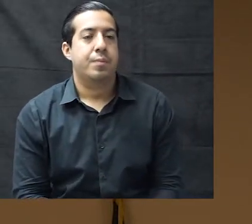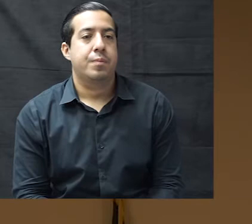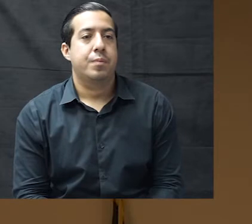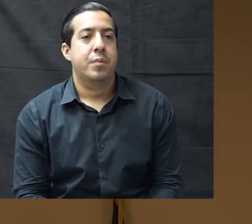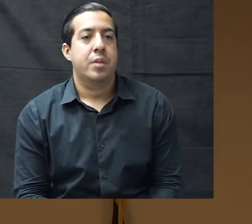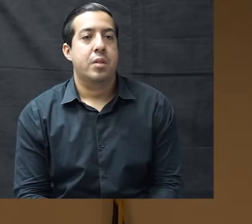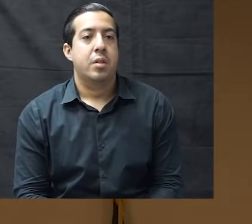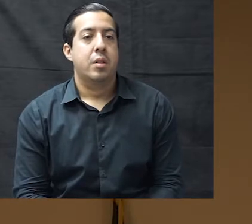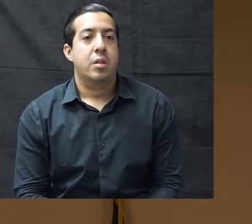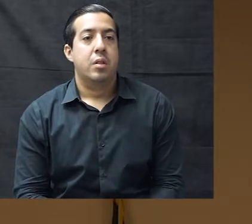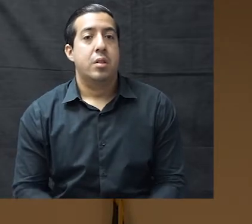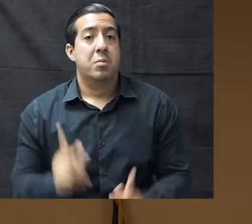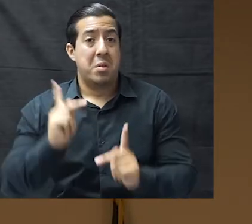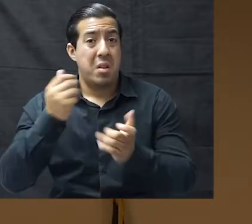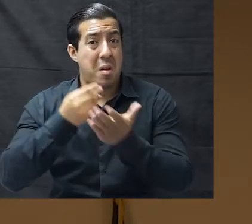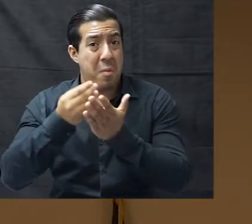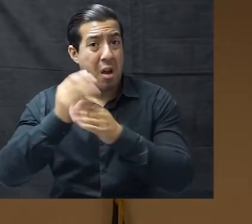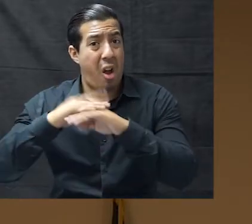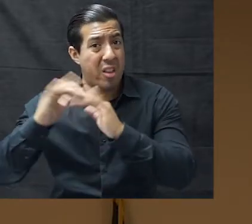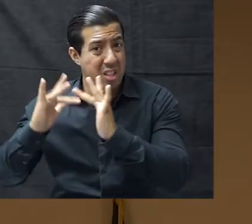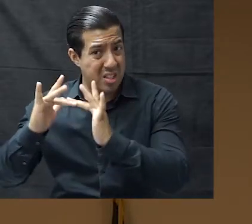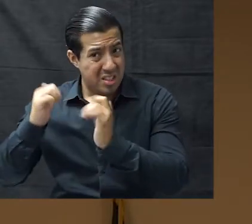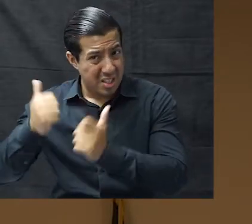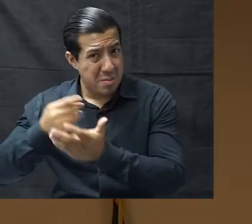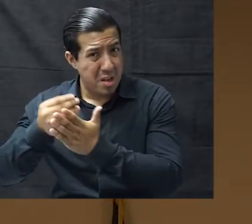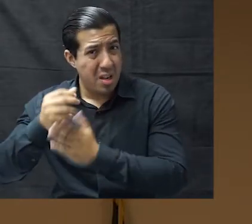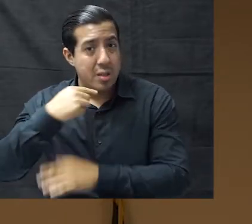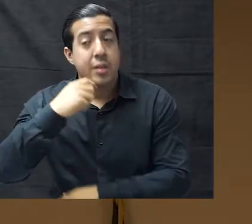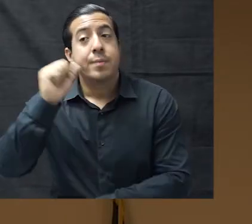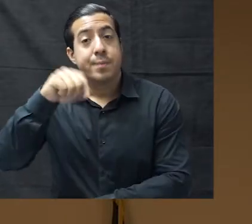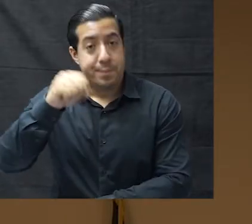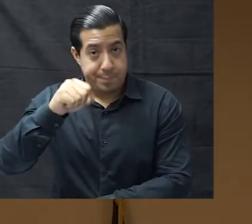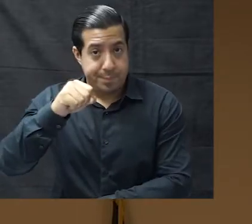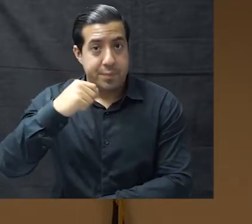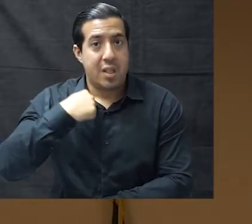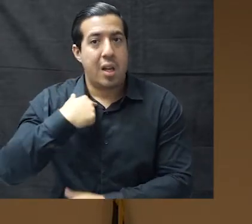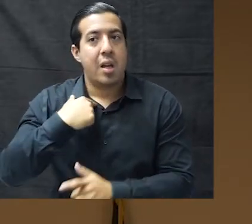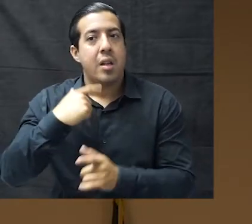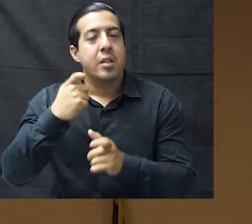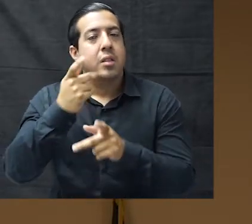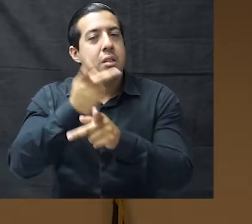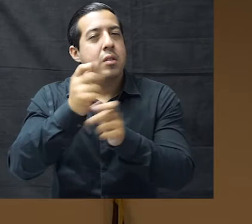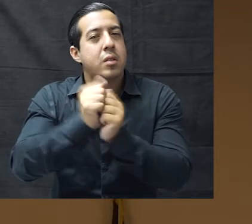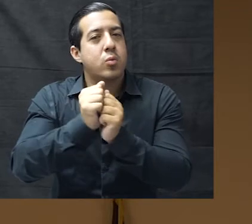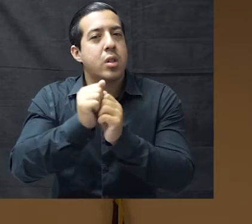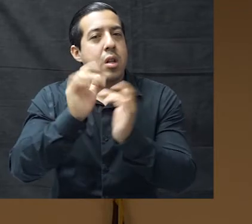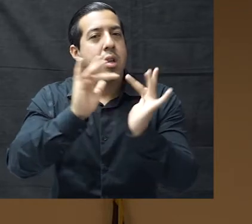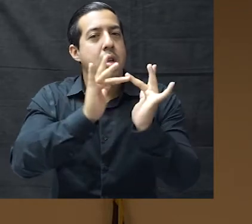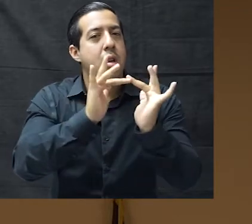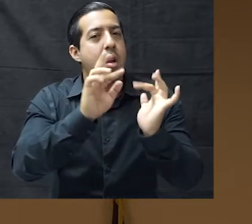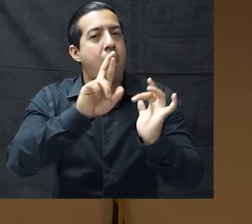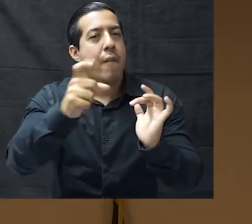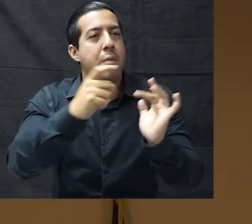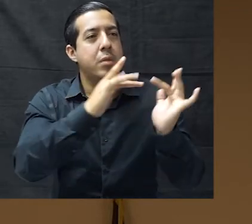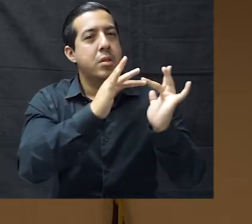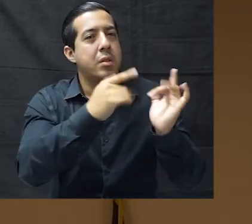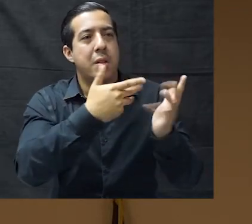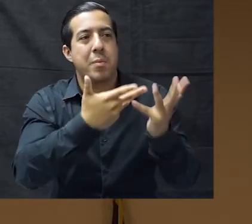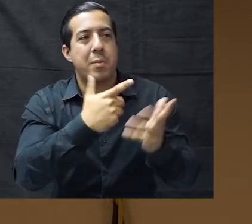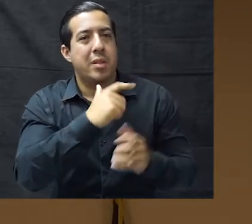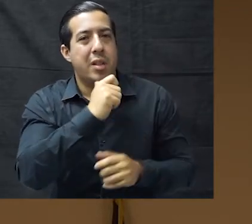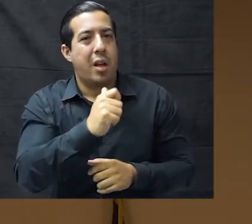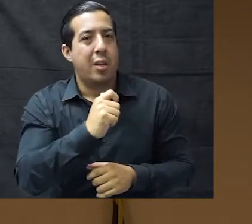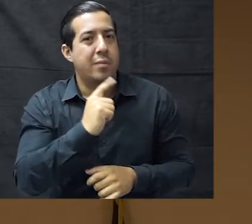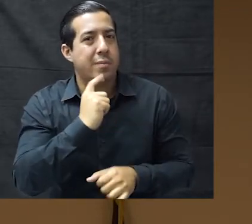open the packaging. Be aware of how people around you are behaving if you suspect some of these things are around you.